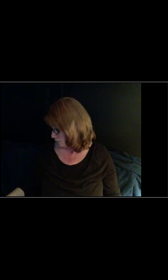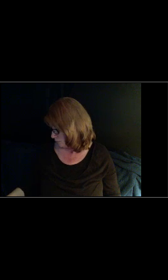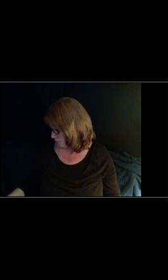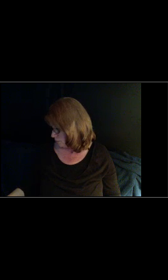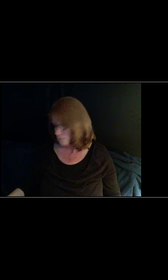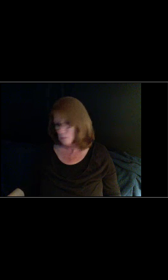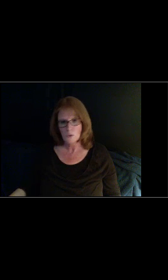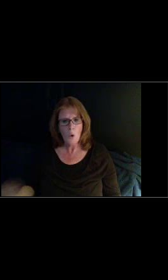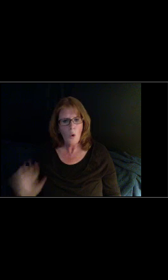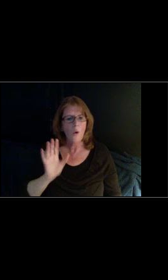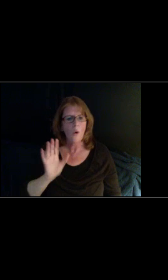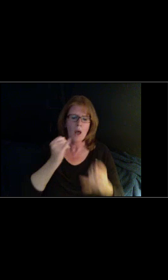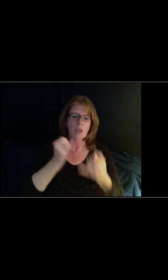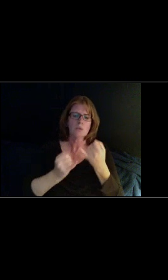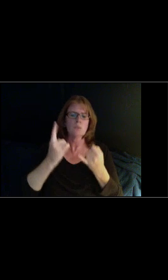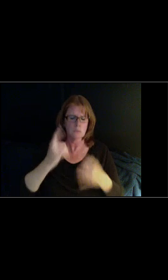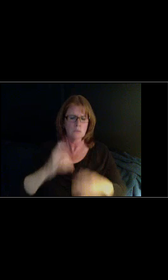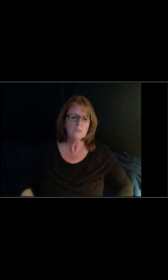ASL.